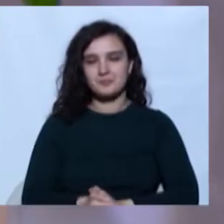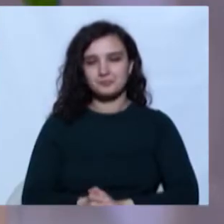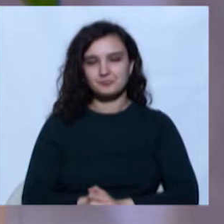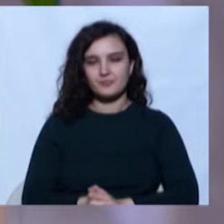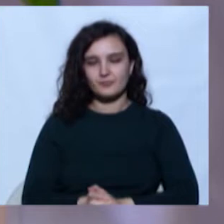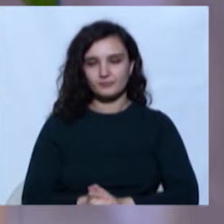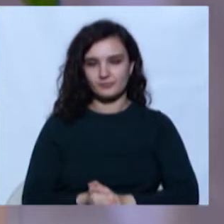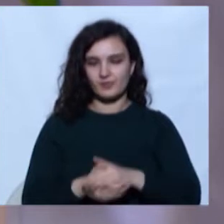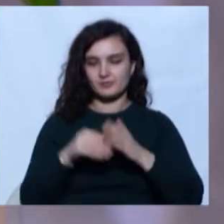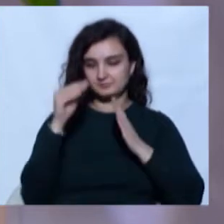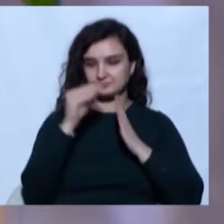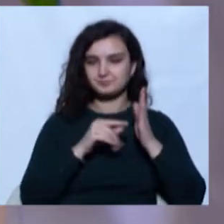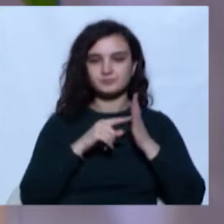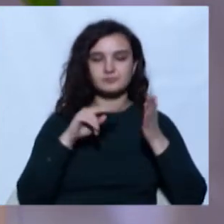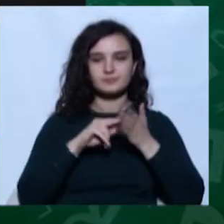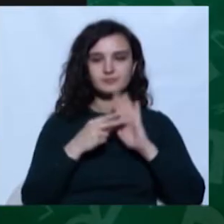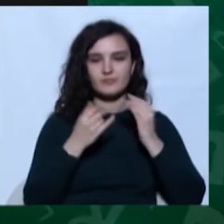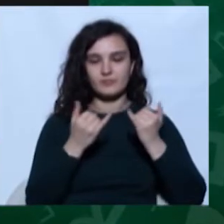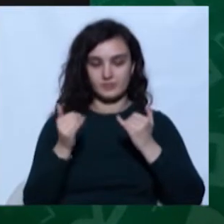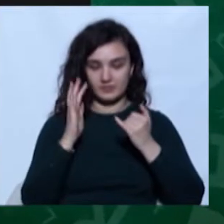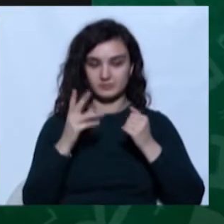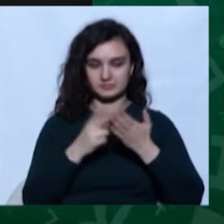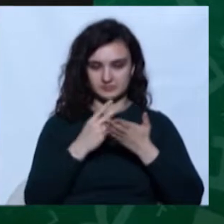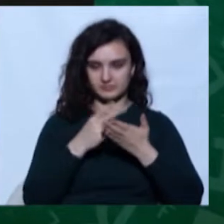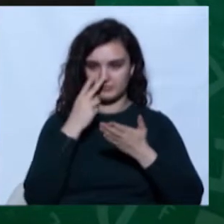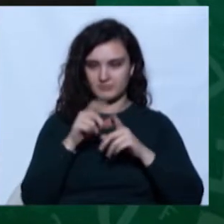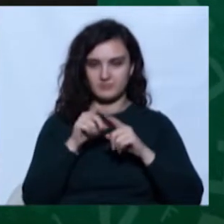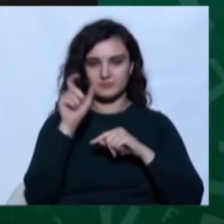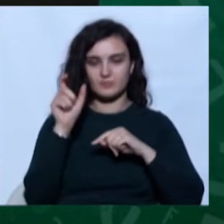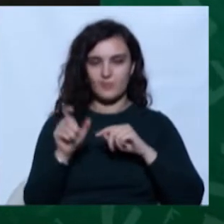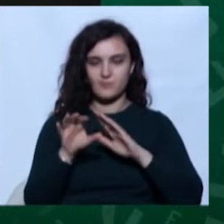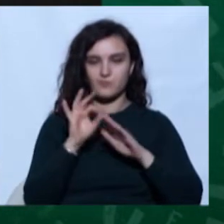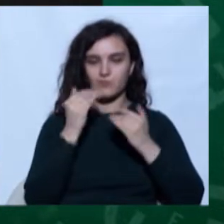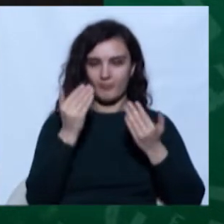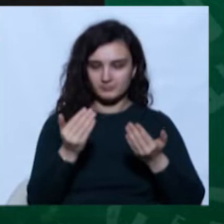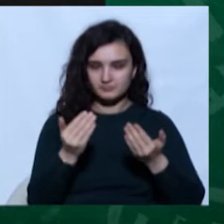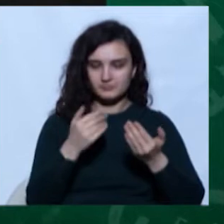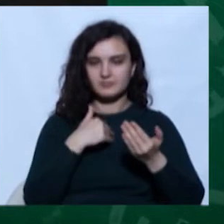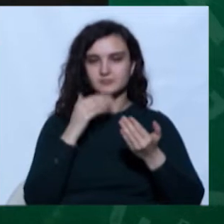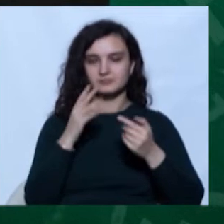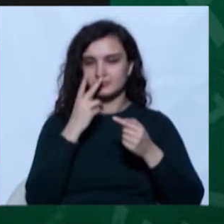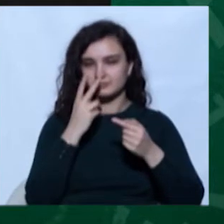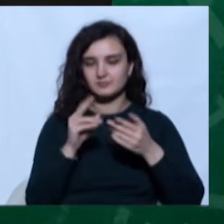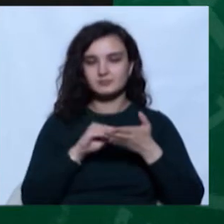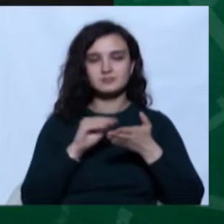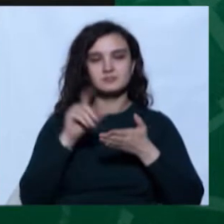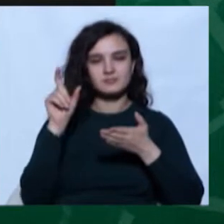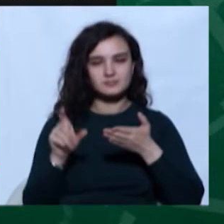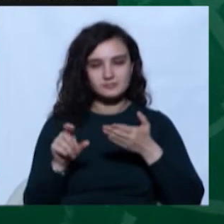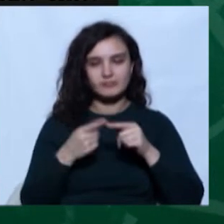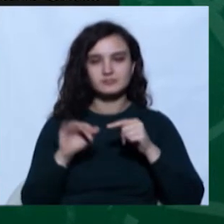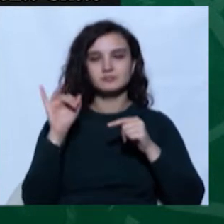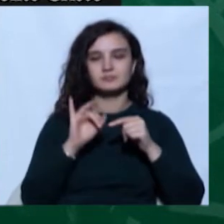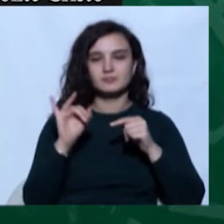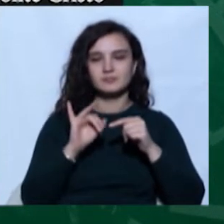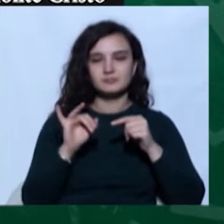Here's the agenda for today. We will have a look at the vocabulary words we've chosen for you. We will have a look at the author, a bit of his history,